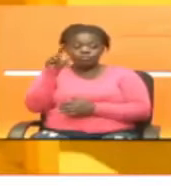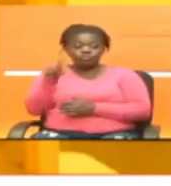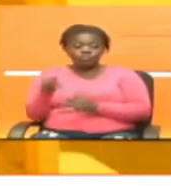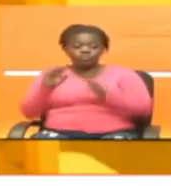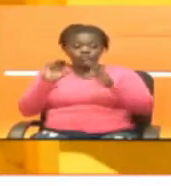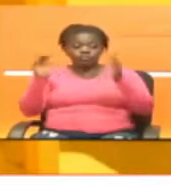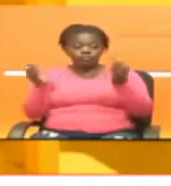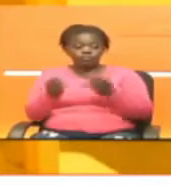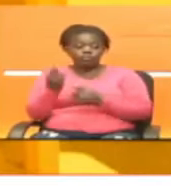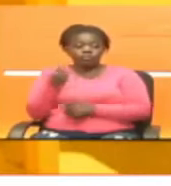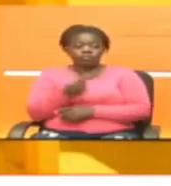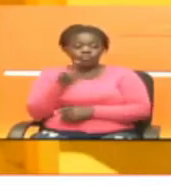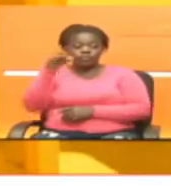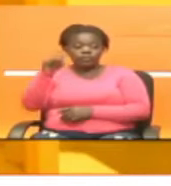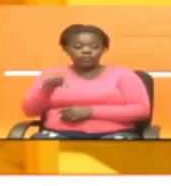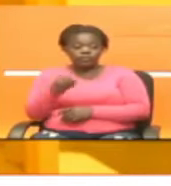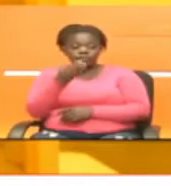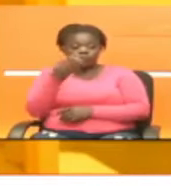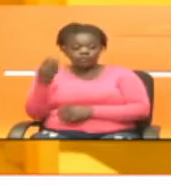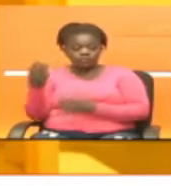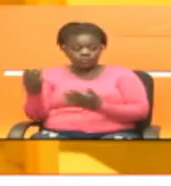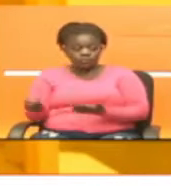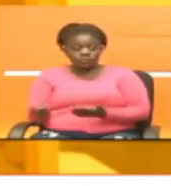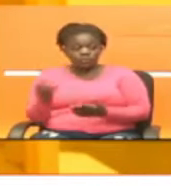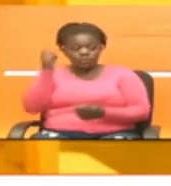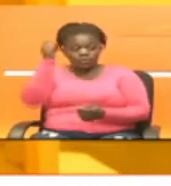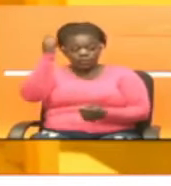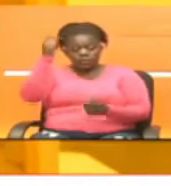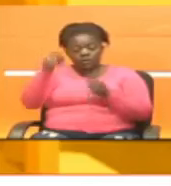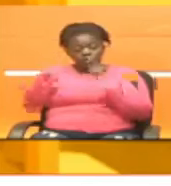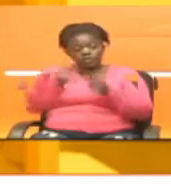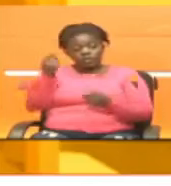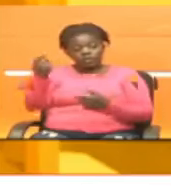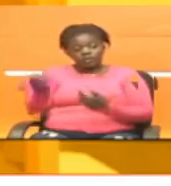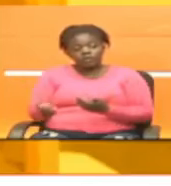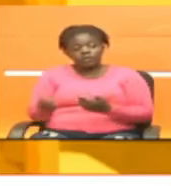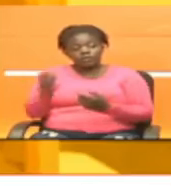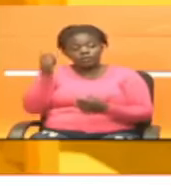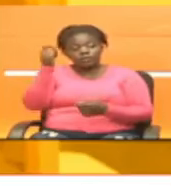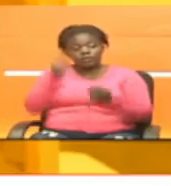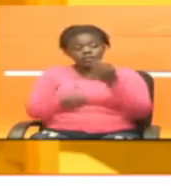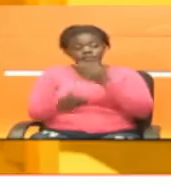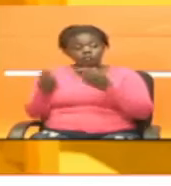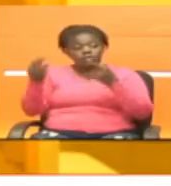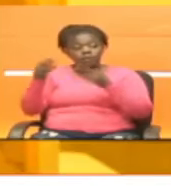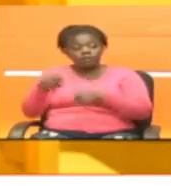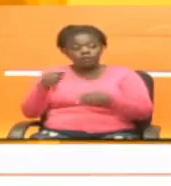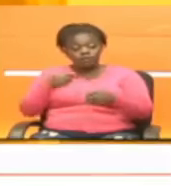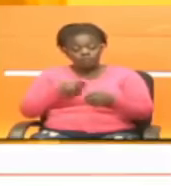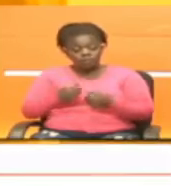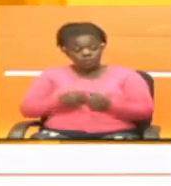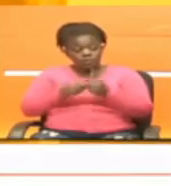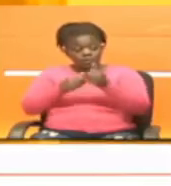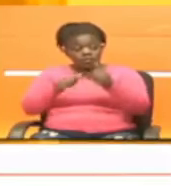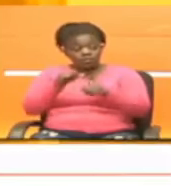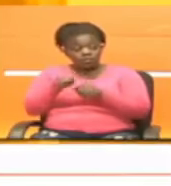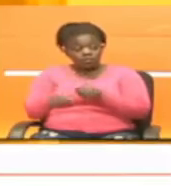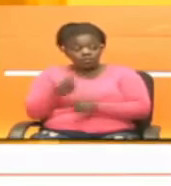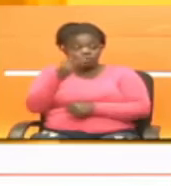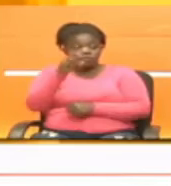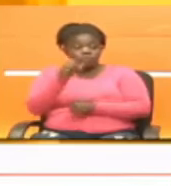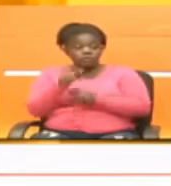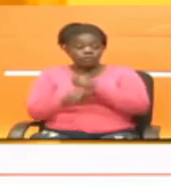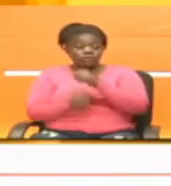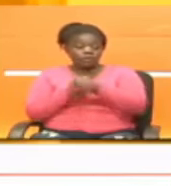The 1964 canonization of the martyrs happened when I was very much following. I was 20 years old